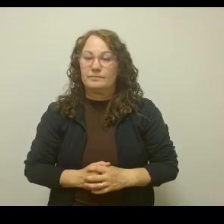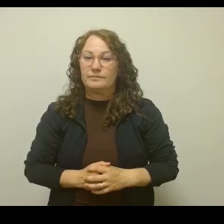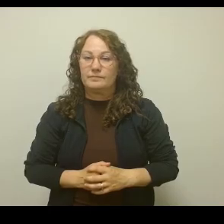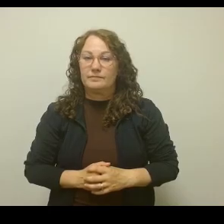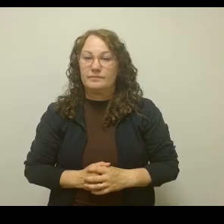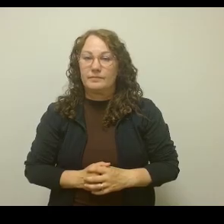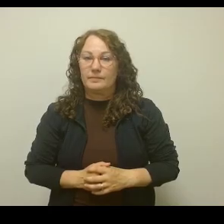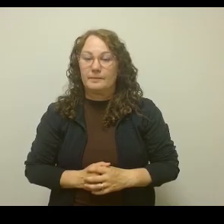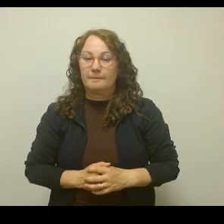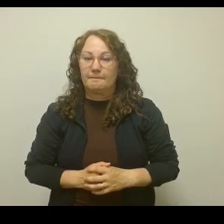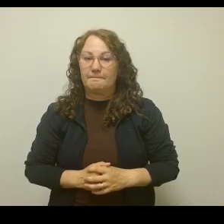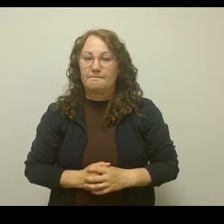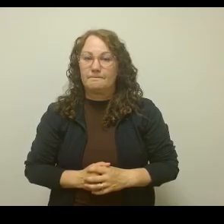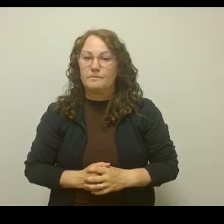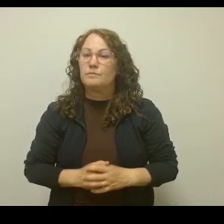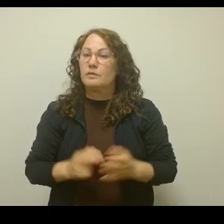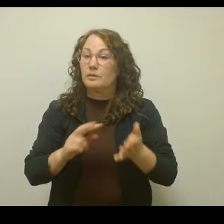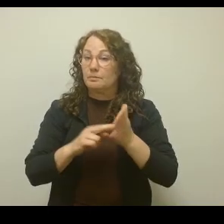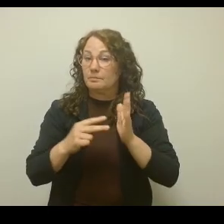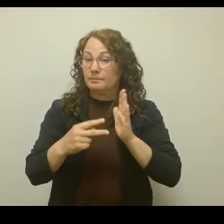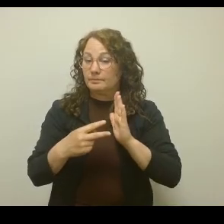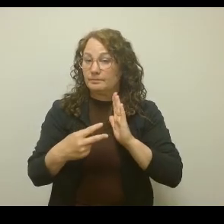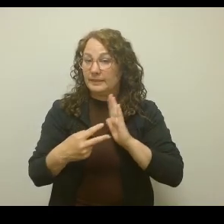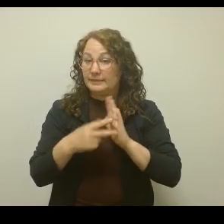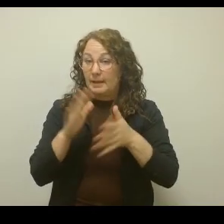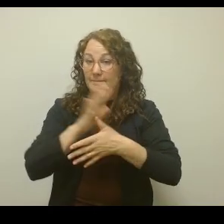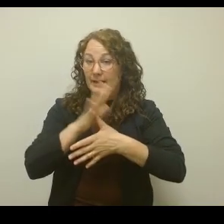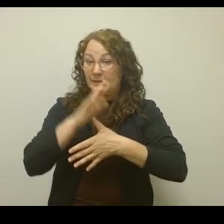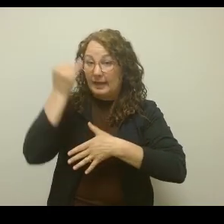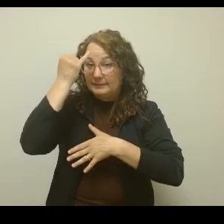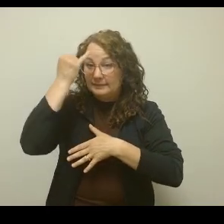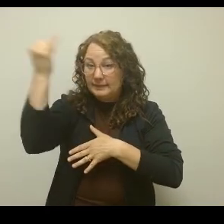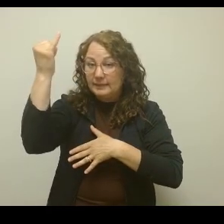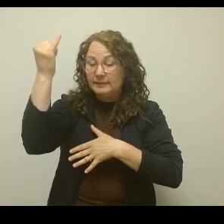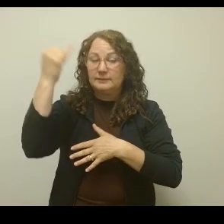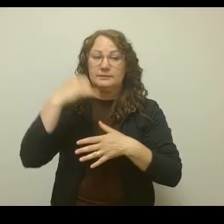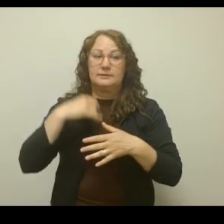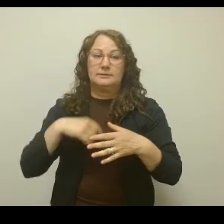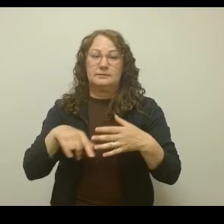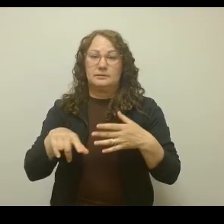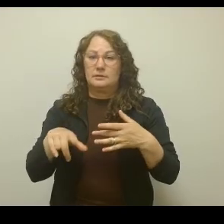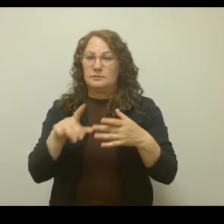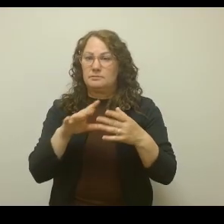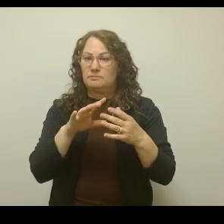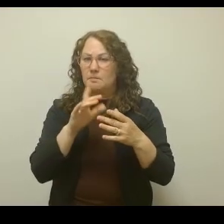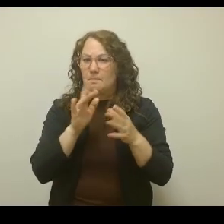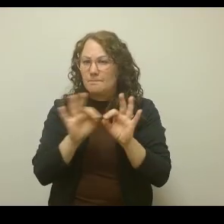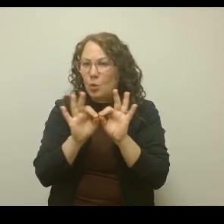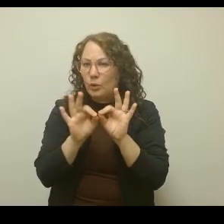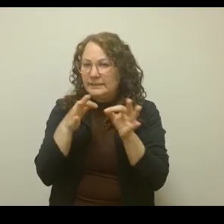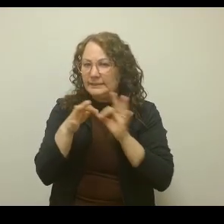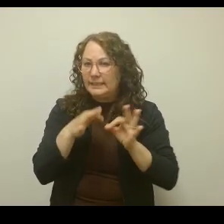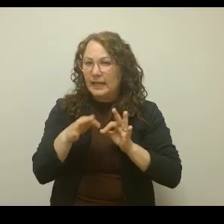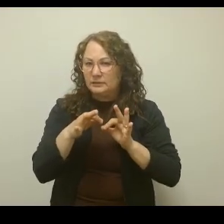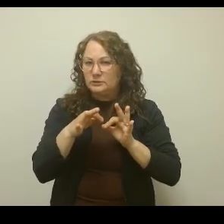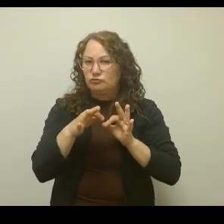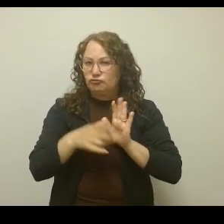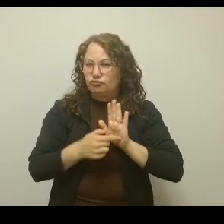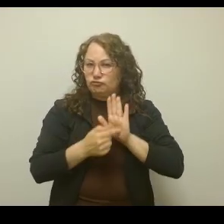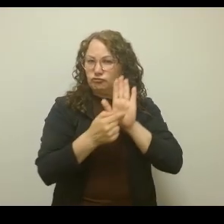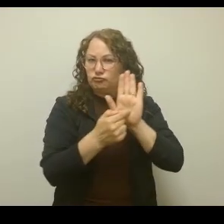to express main ideas and relevant details without